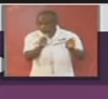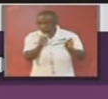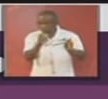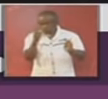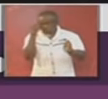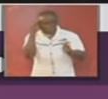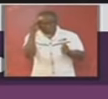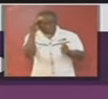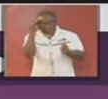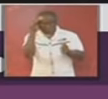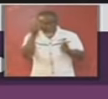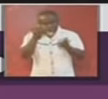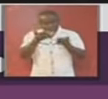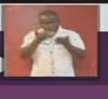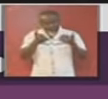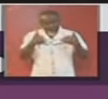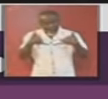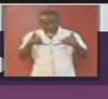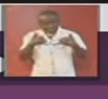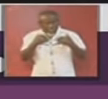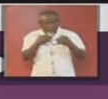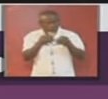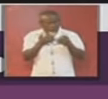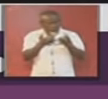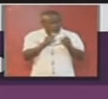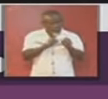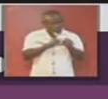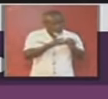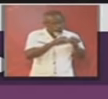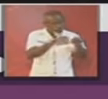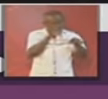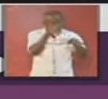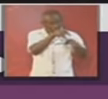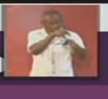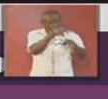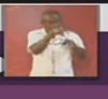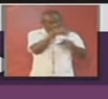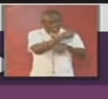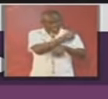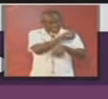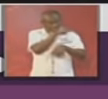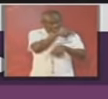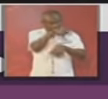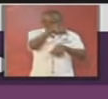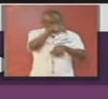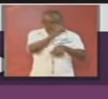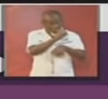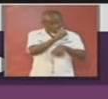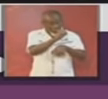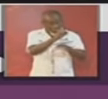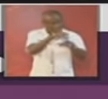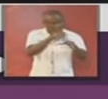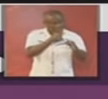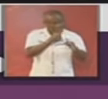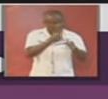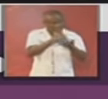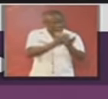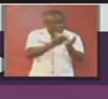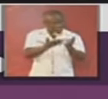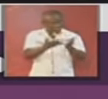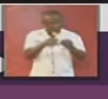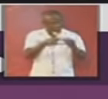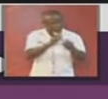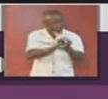like a possible spread of the virus within that hospital. I was just wondering if you can touch on that for a bit. Thank